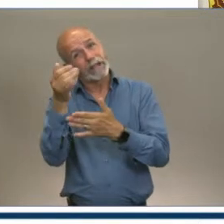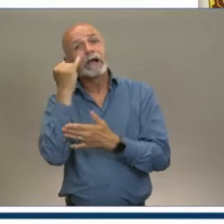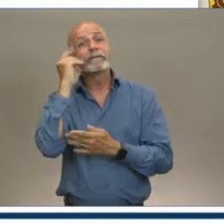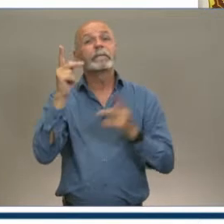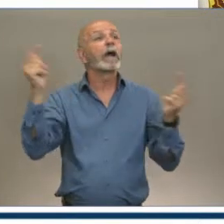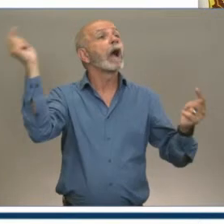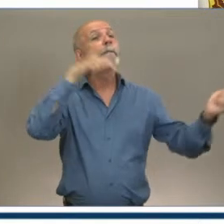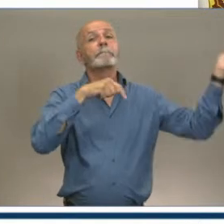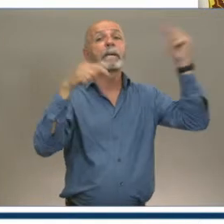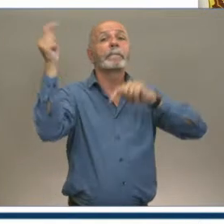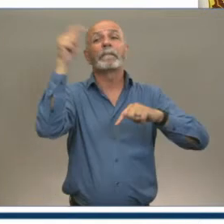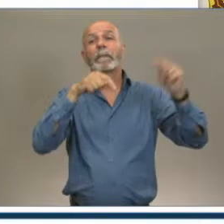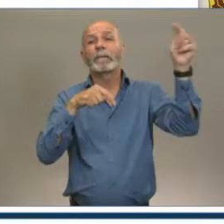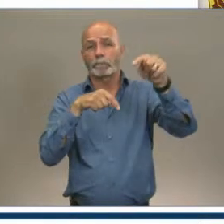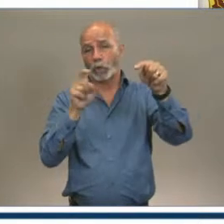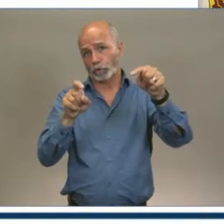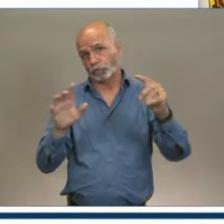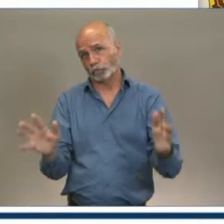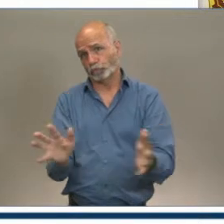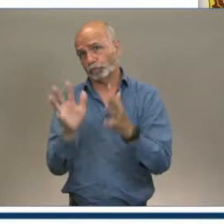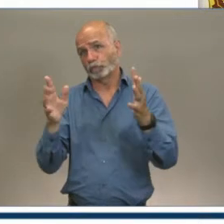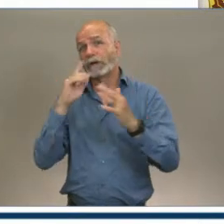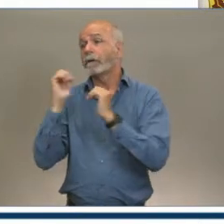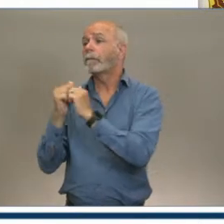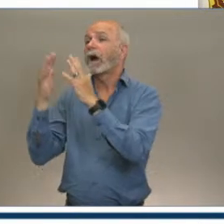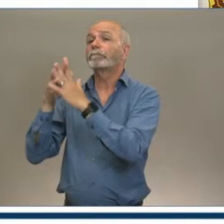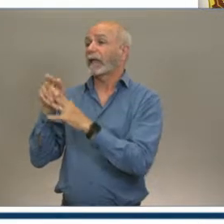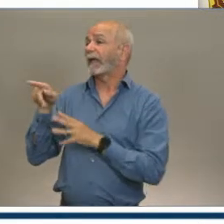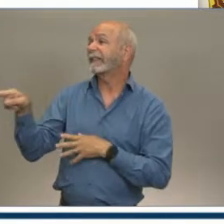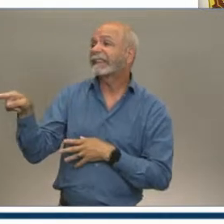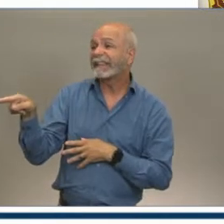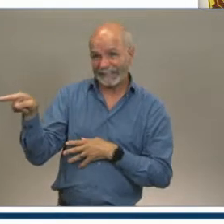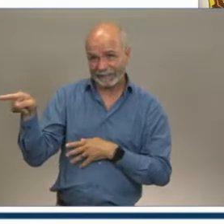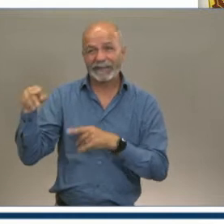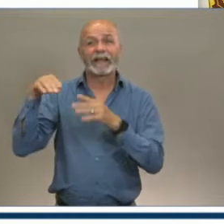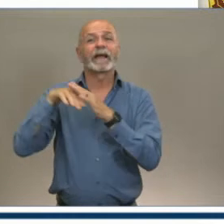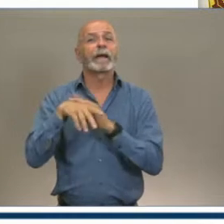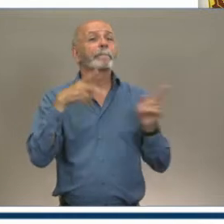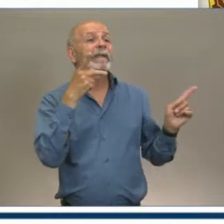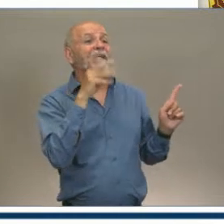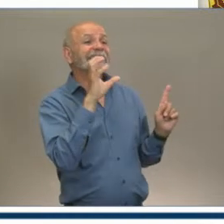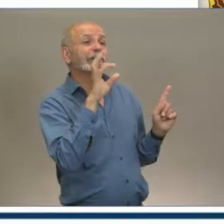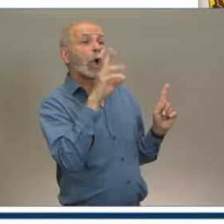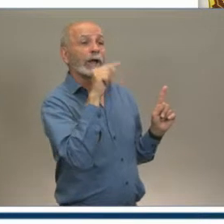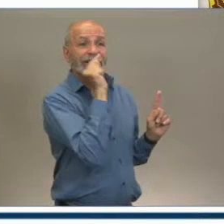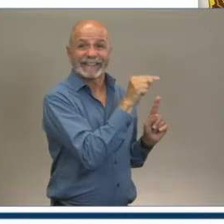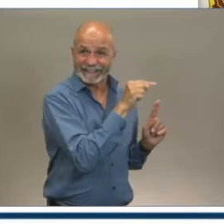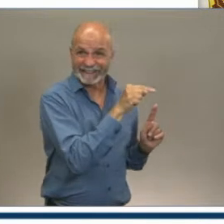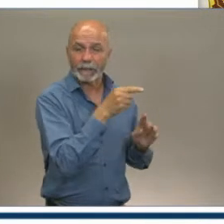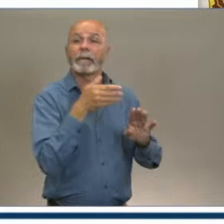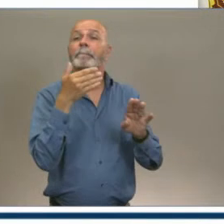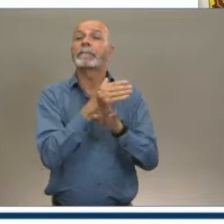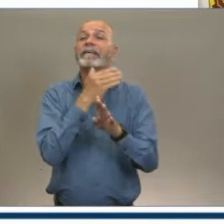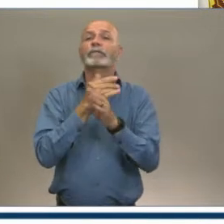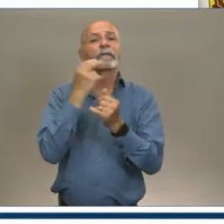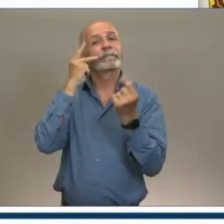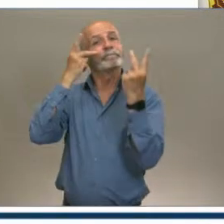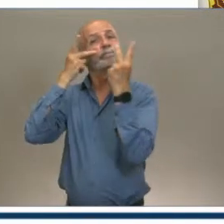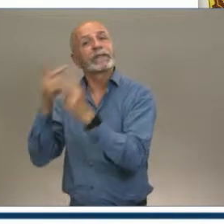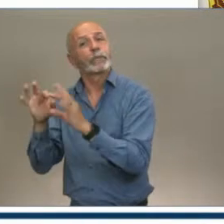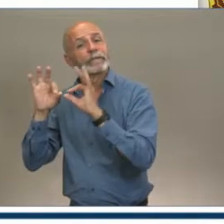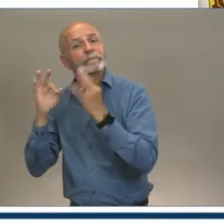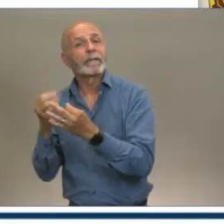should get a rapid test, get a PCR test before, meeting up with their friends and family that they're visiting here? We'd